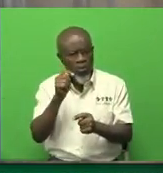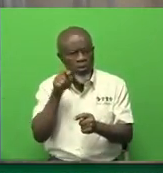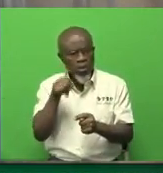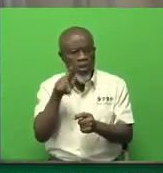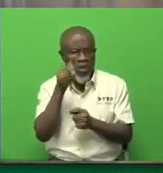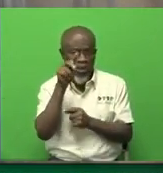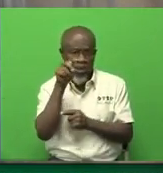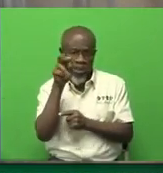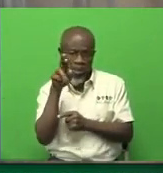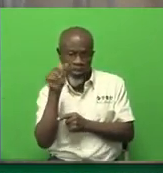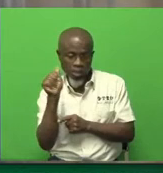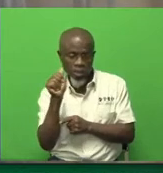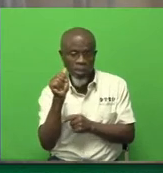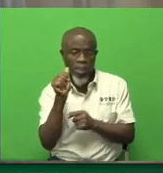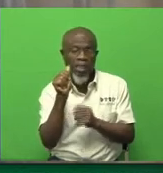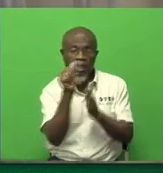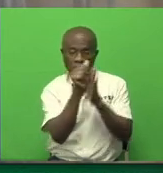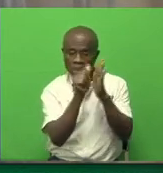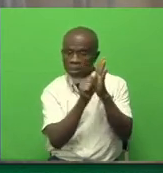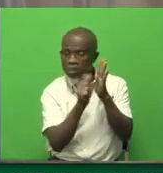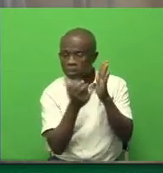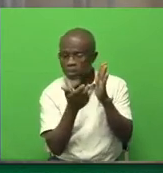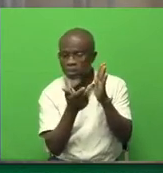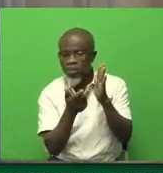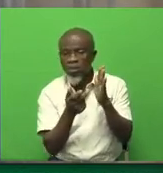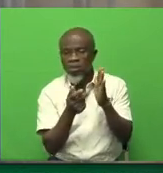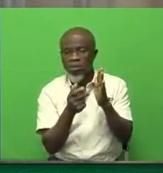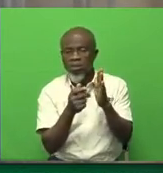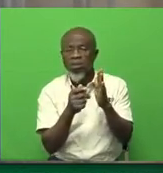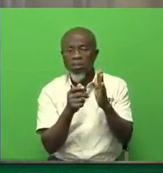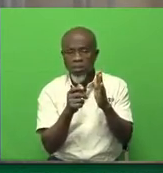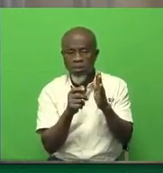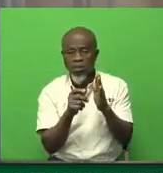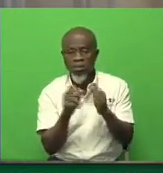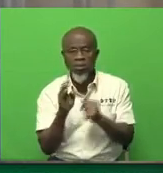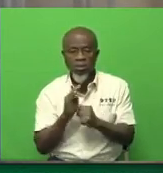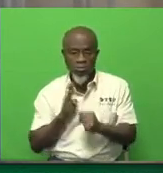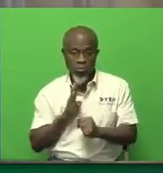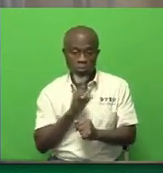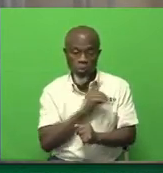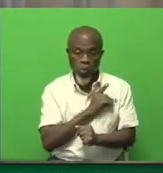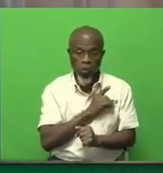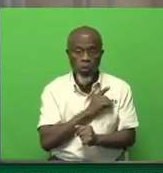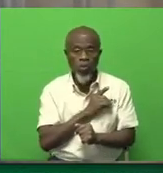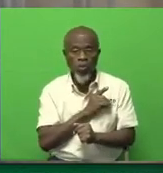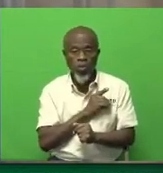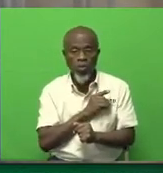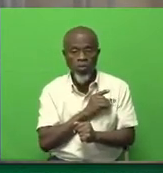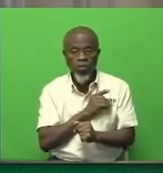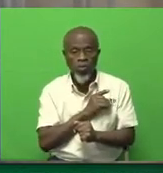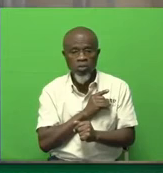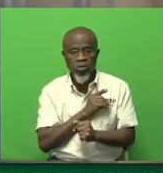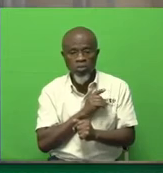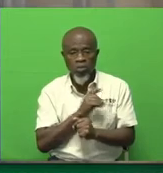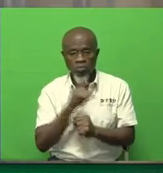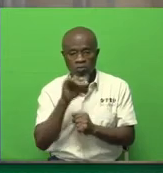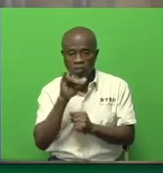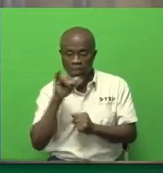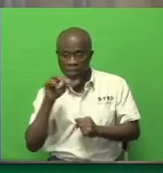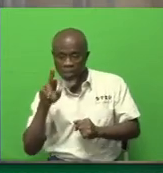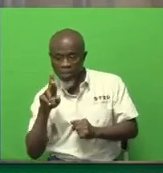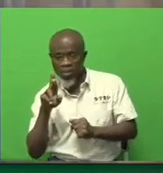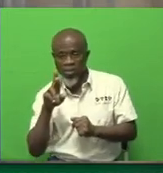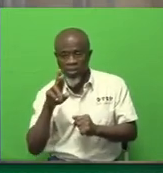the independence of the board of Inland Revenue has been removed that is our respectful View but what is wrong with that that is my